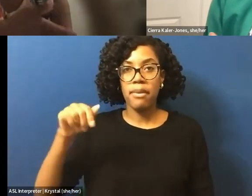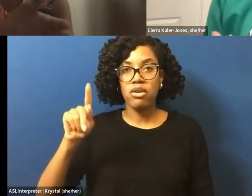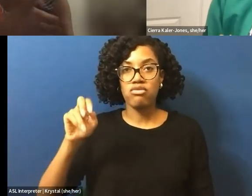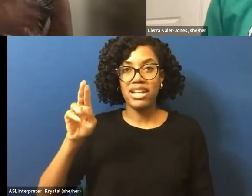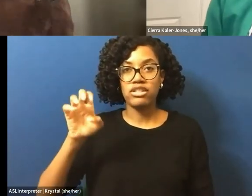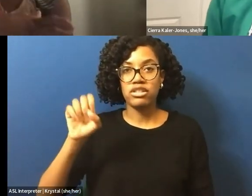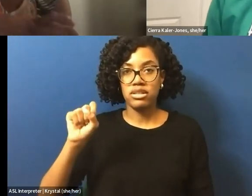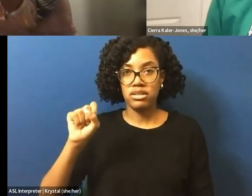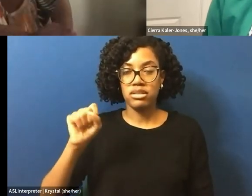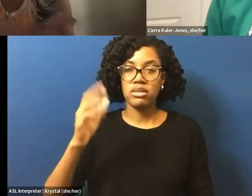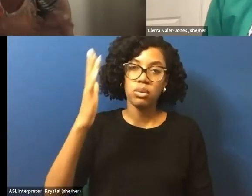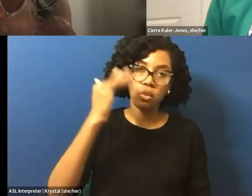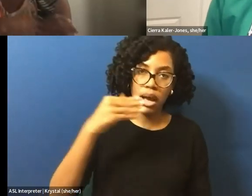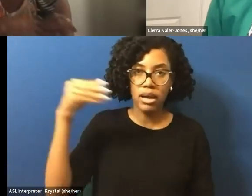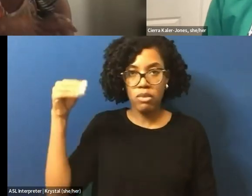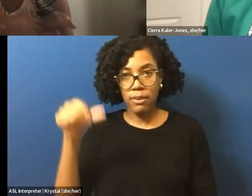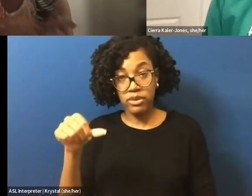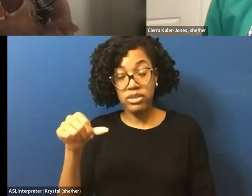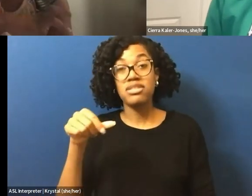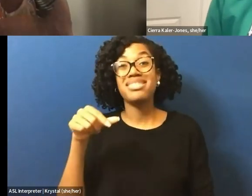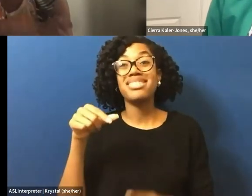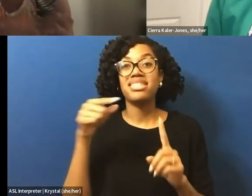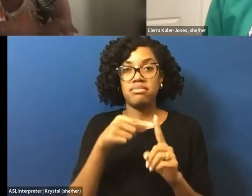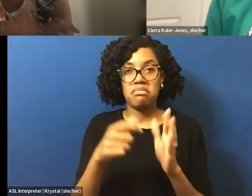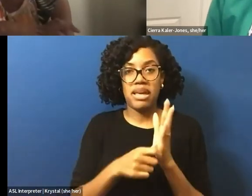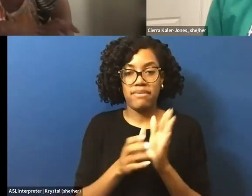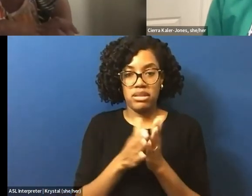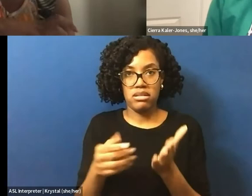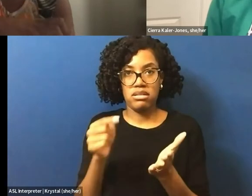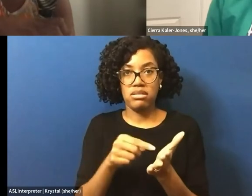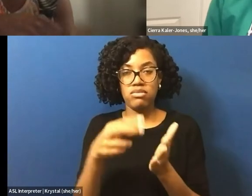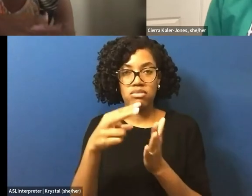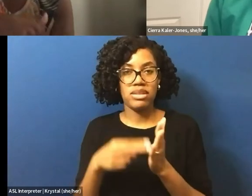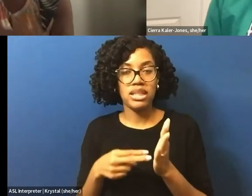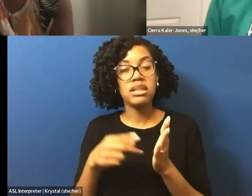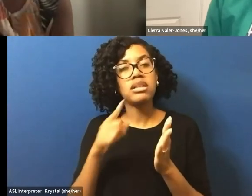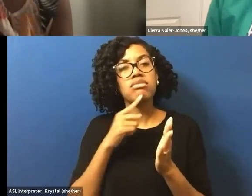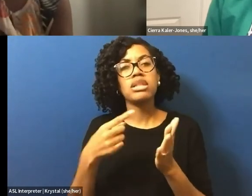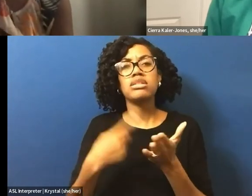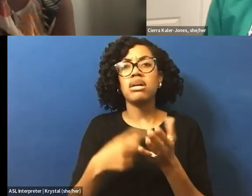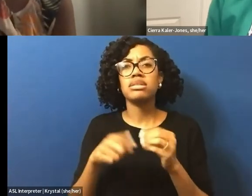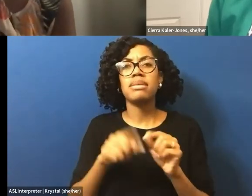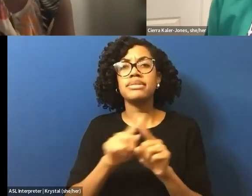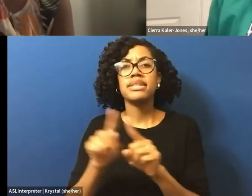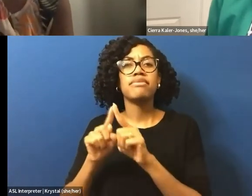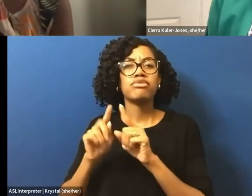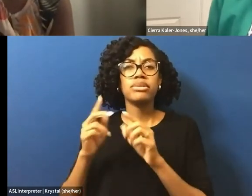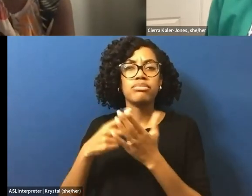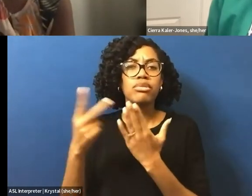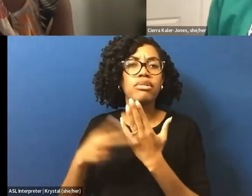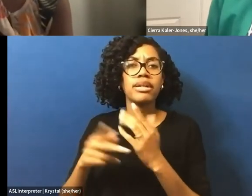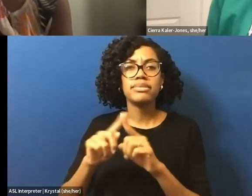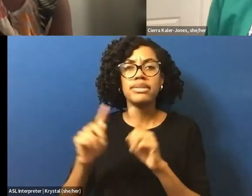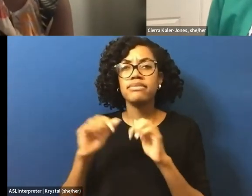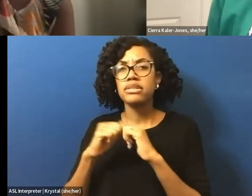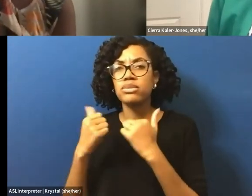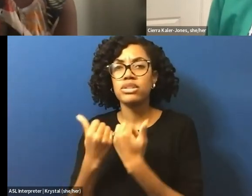then some of these programs that I'm talking about or I've referenced before. So a great lesson plan would be